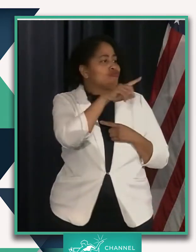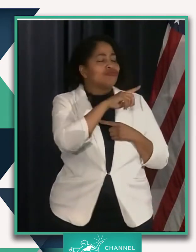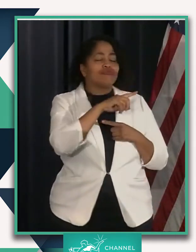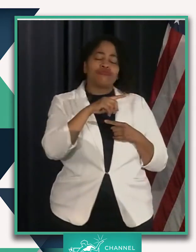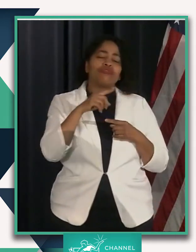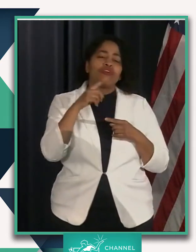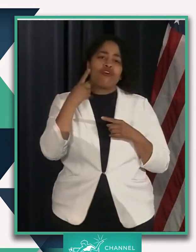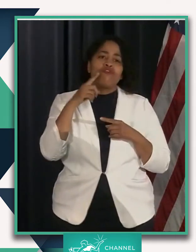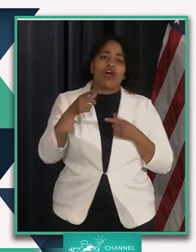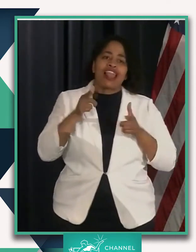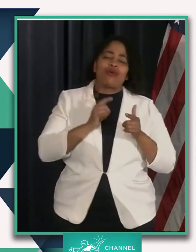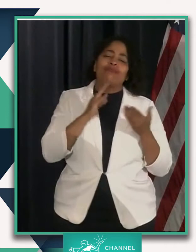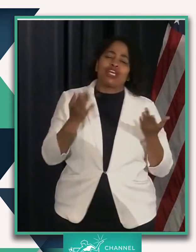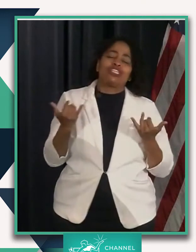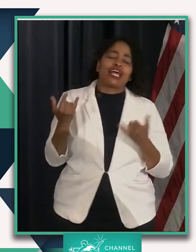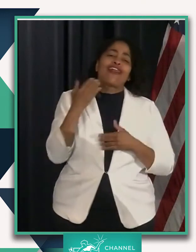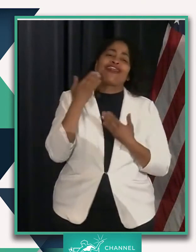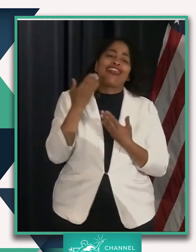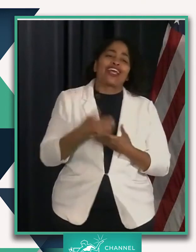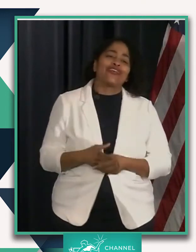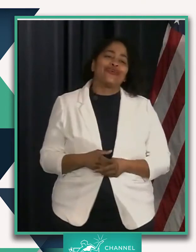allowing us to be here today. Thank you.